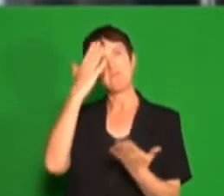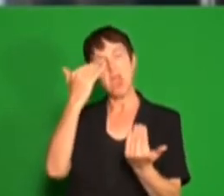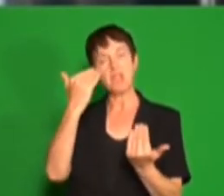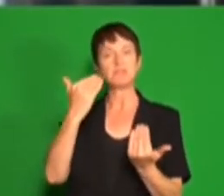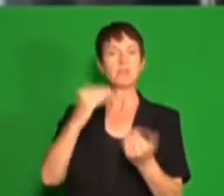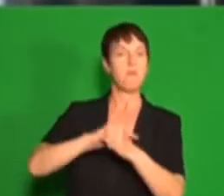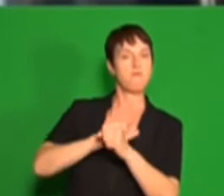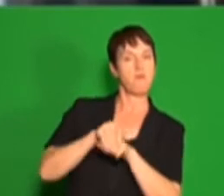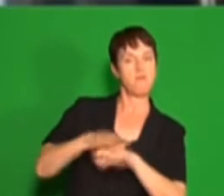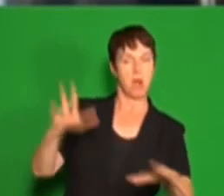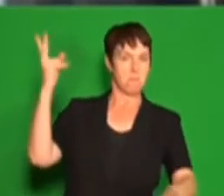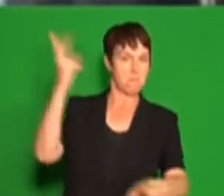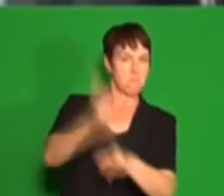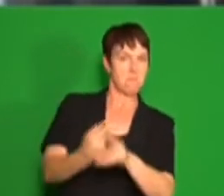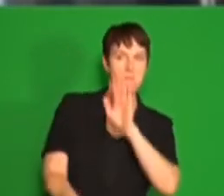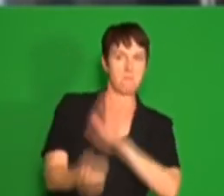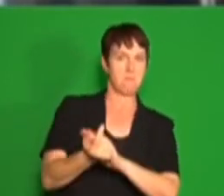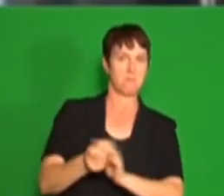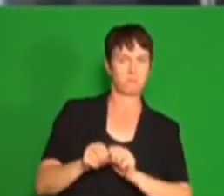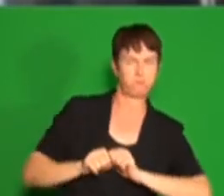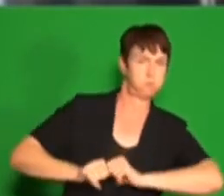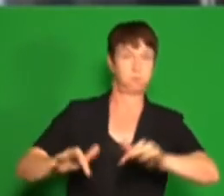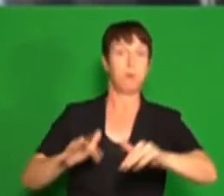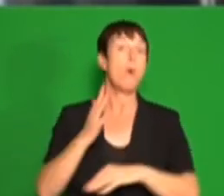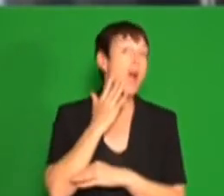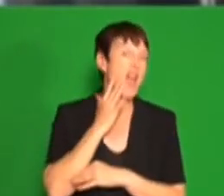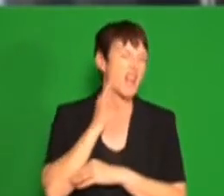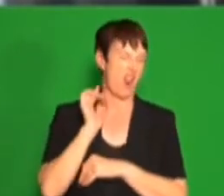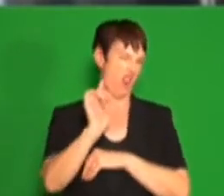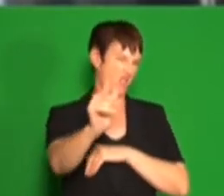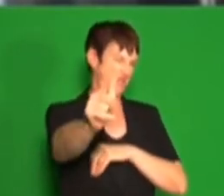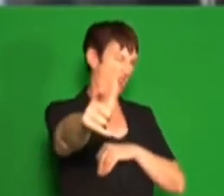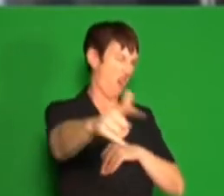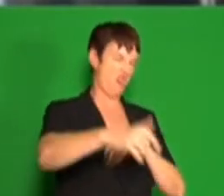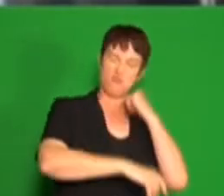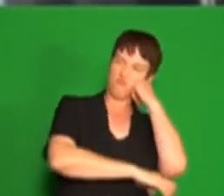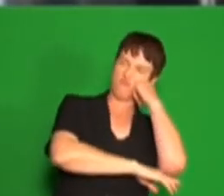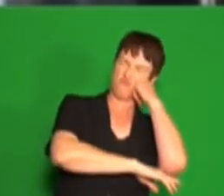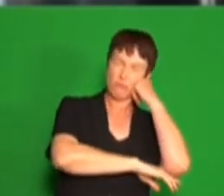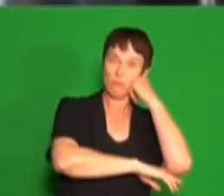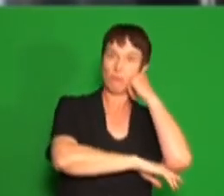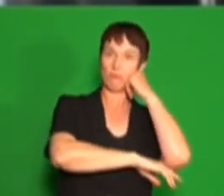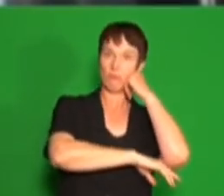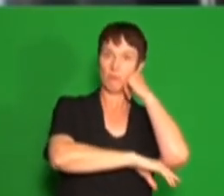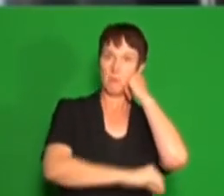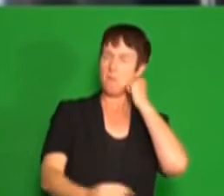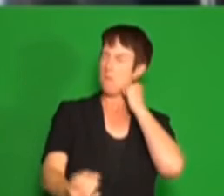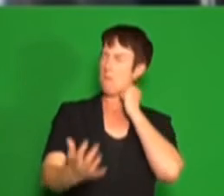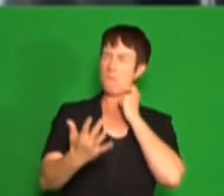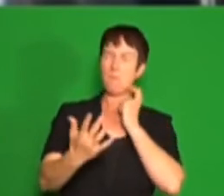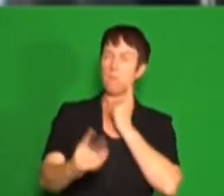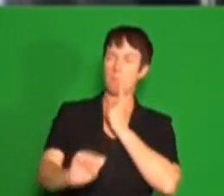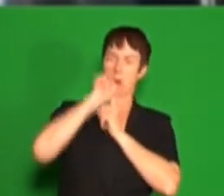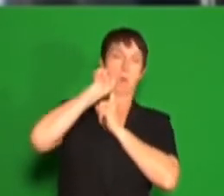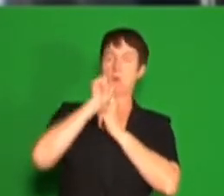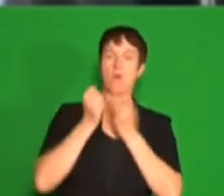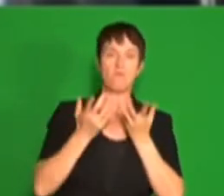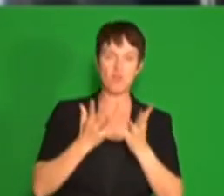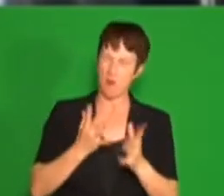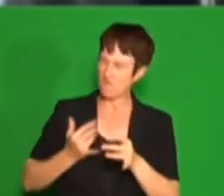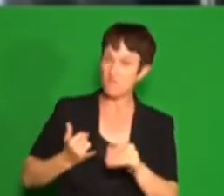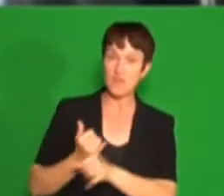thought it would. We thought it would come after the holiday season, but it is here with us, and we're